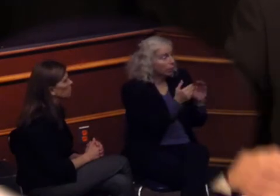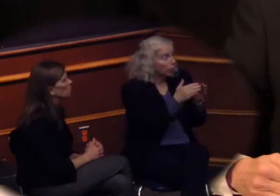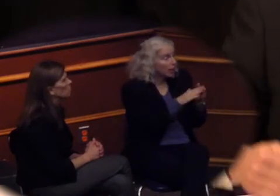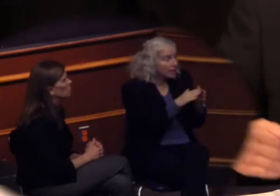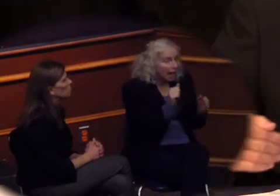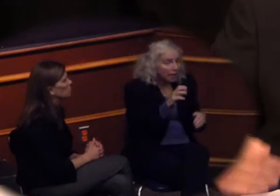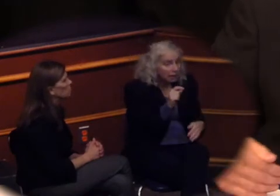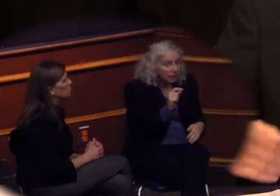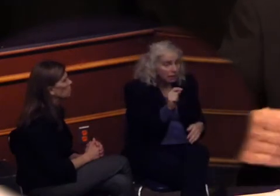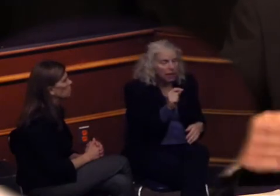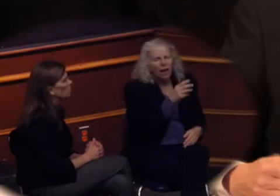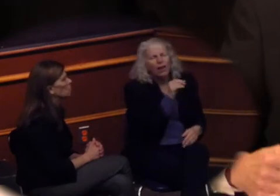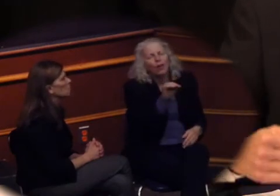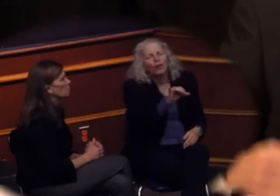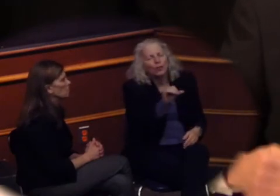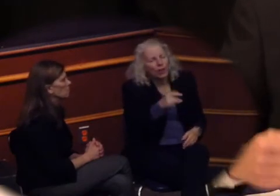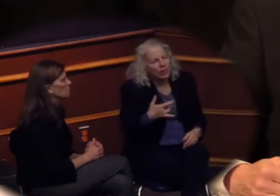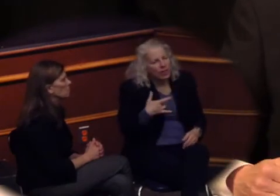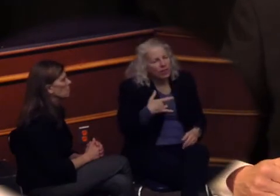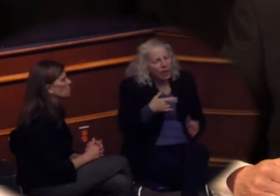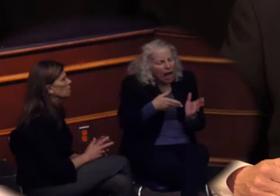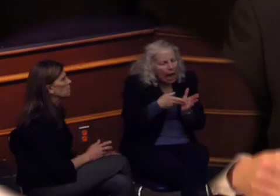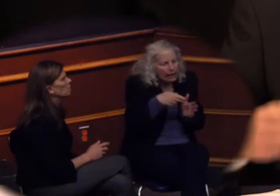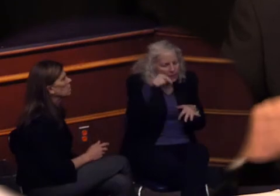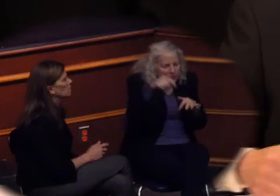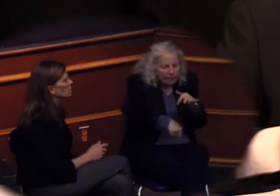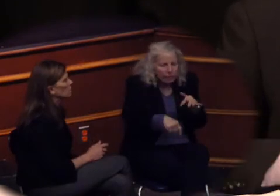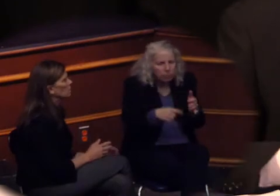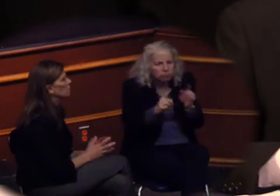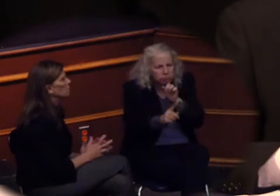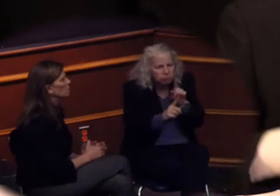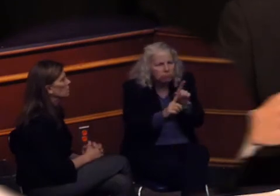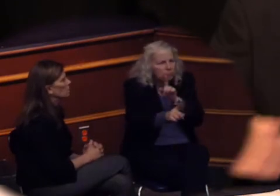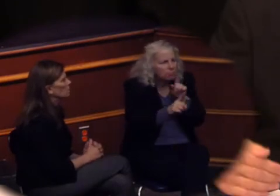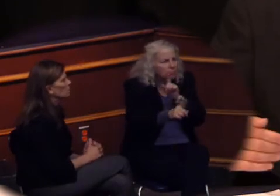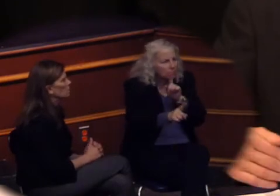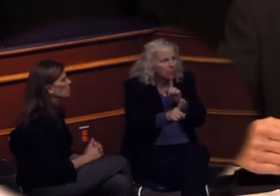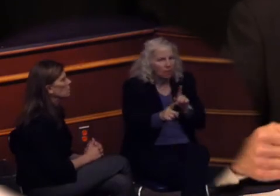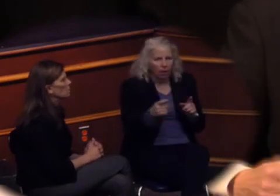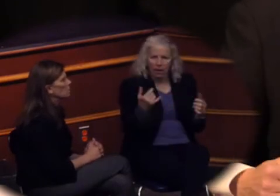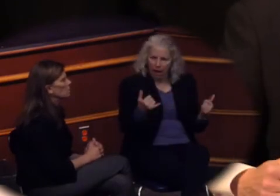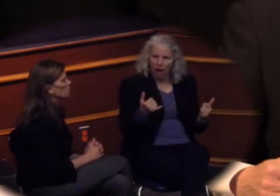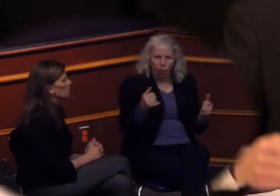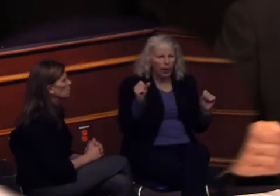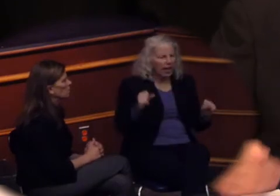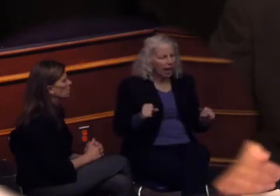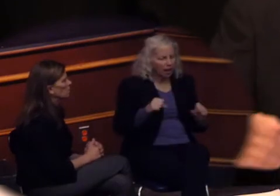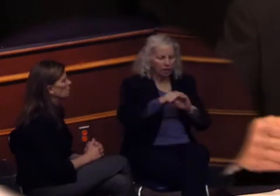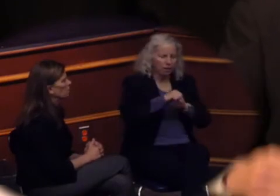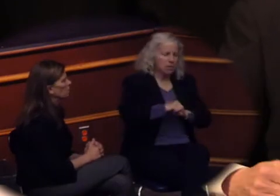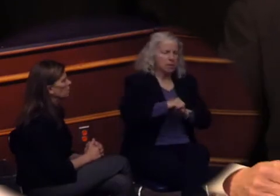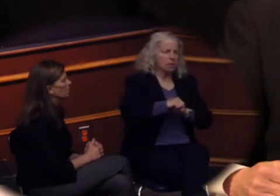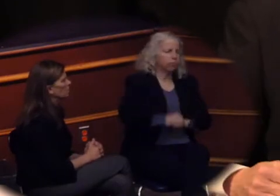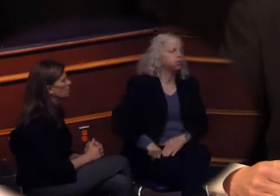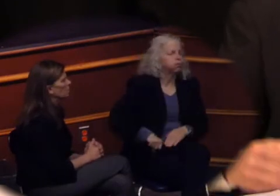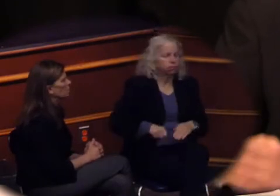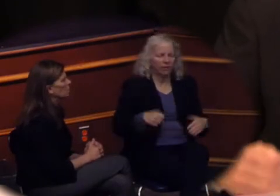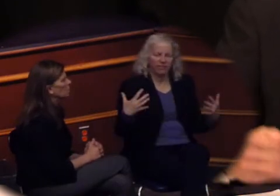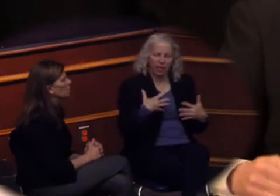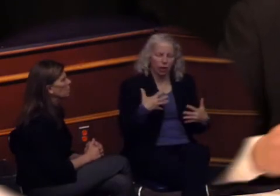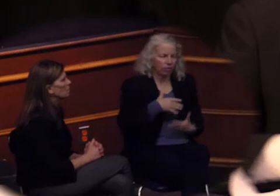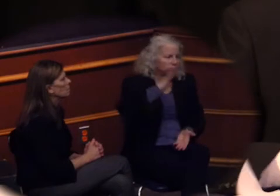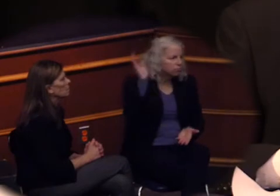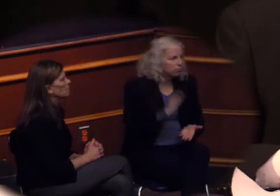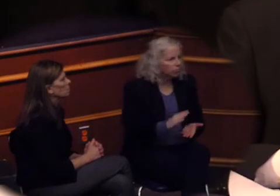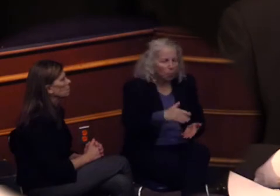but I believe that when people have an honest, deep conversation, as has happened, we are able to get over our fears and return to our welcoming